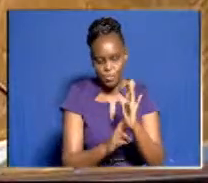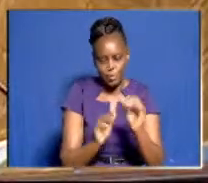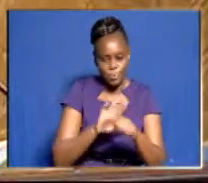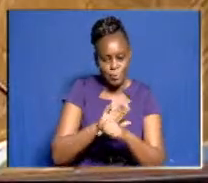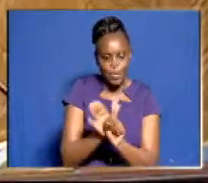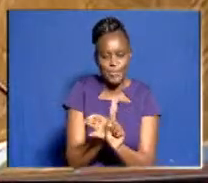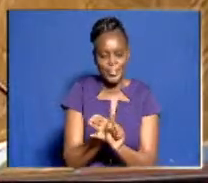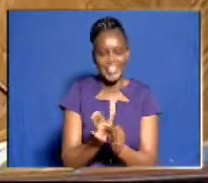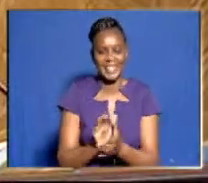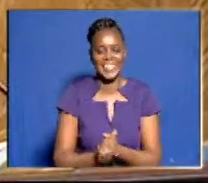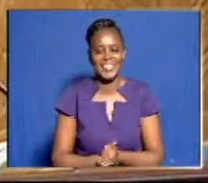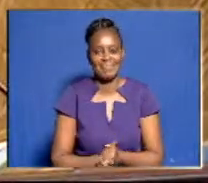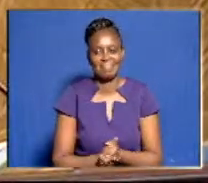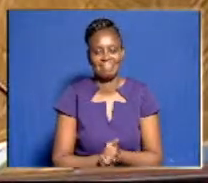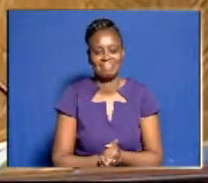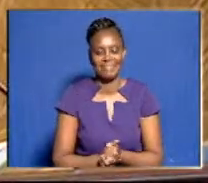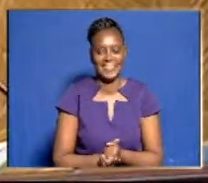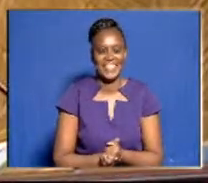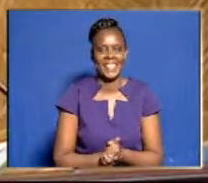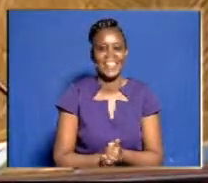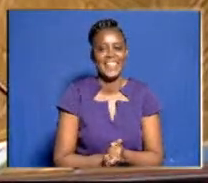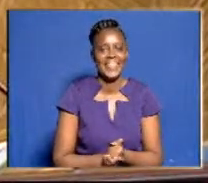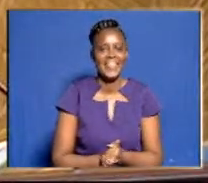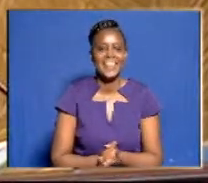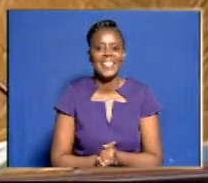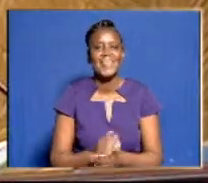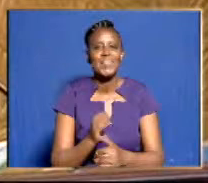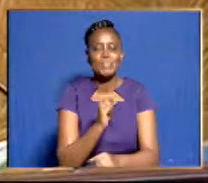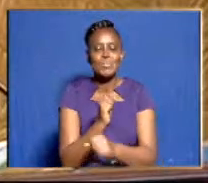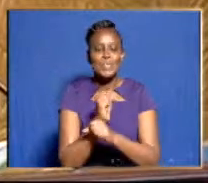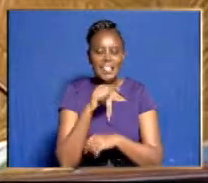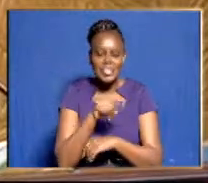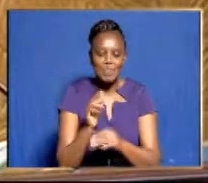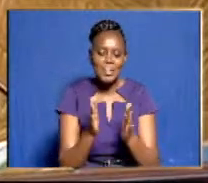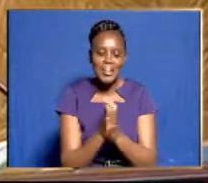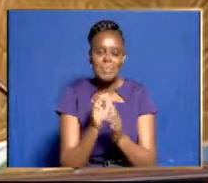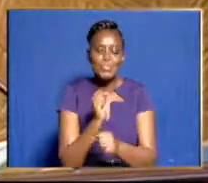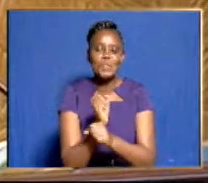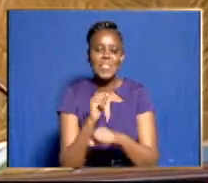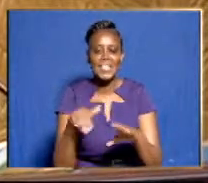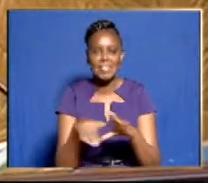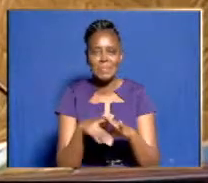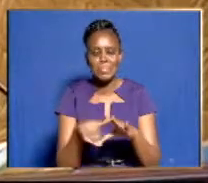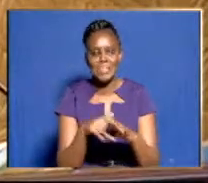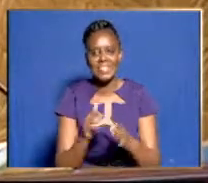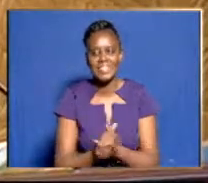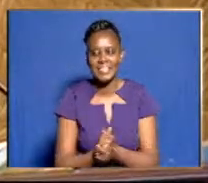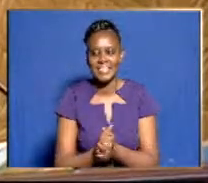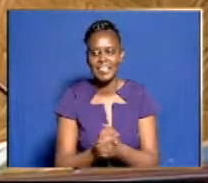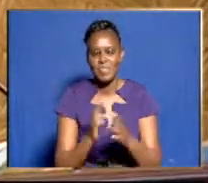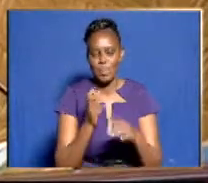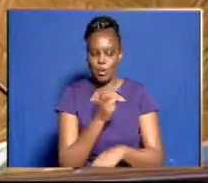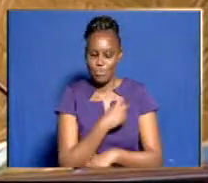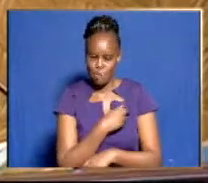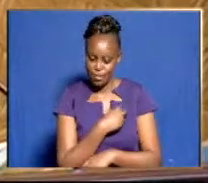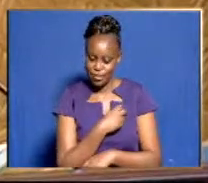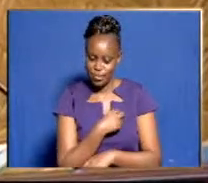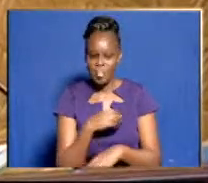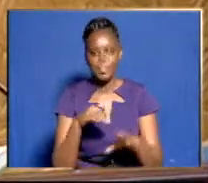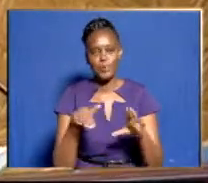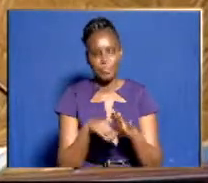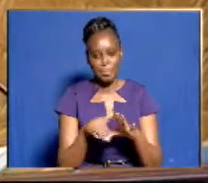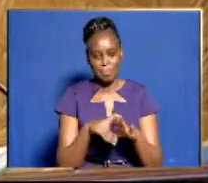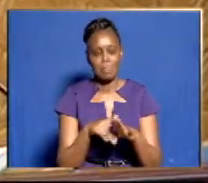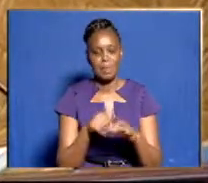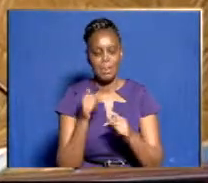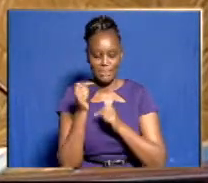protocols so that he protects himself and also protects the members. But consultations for members we